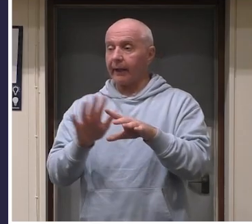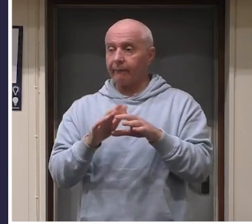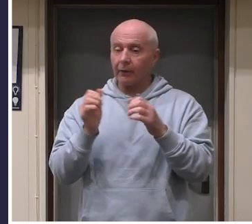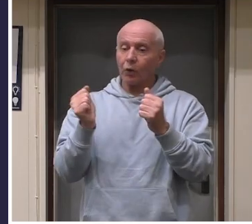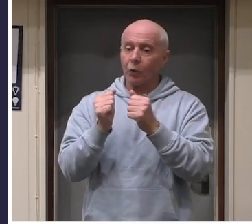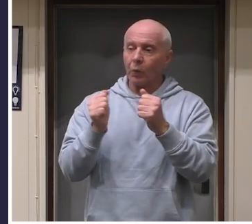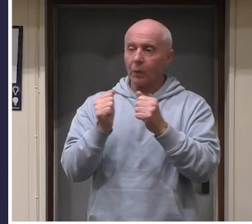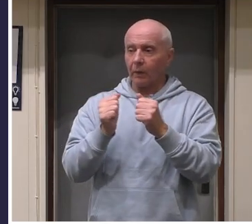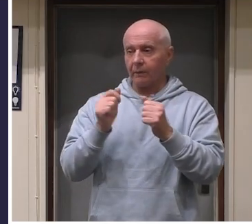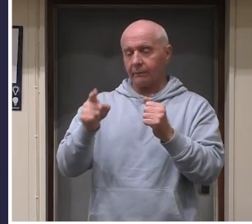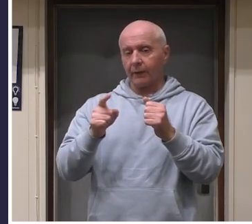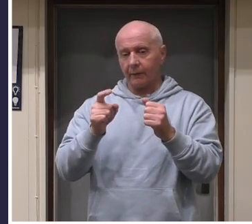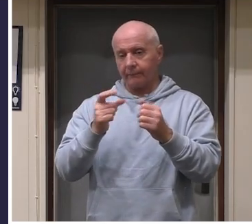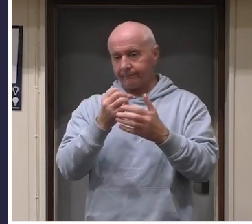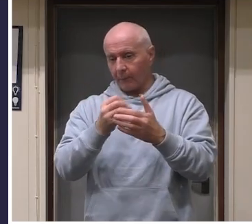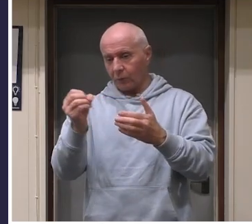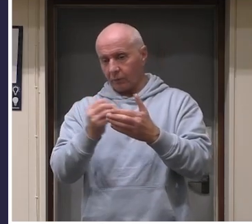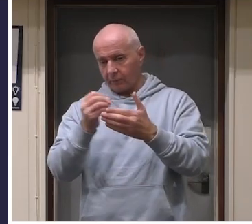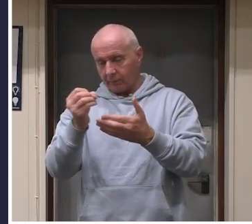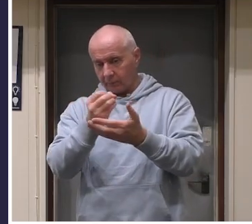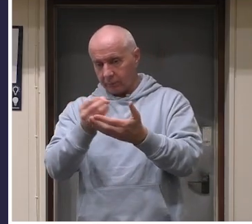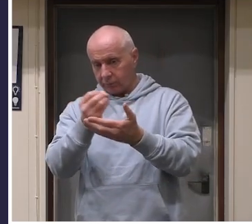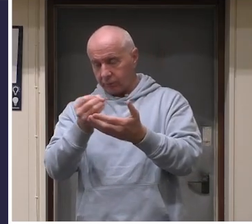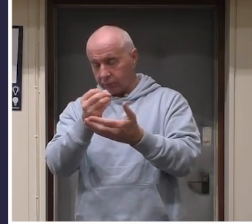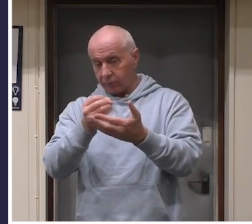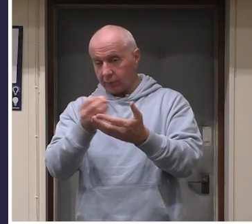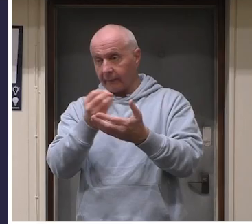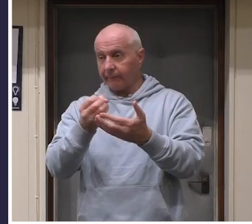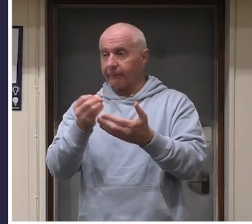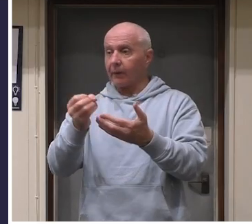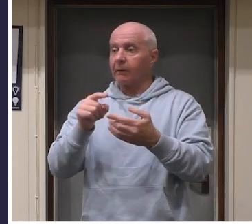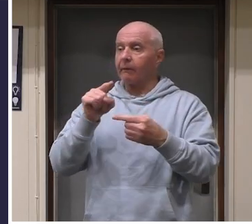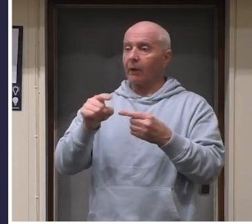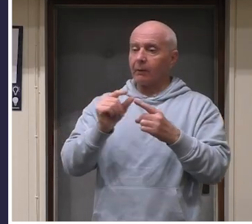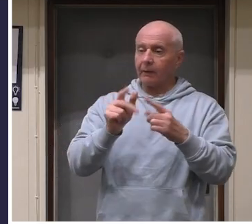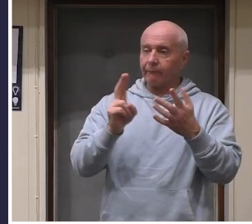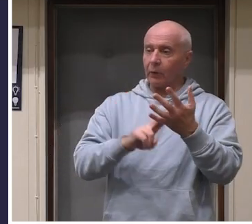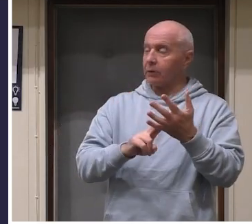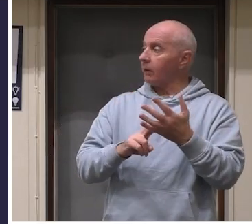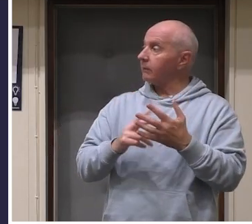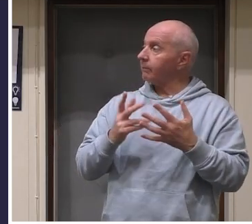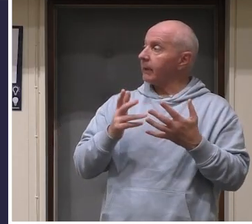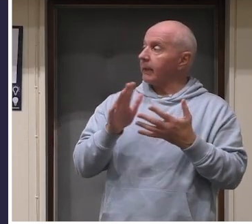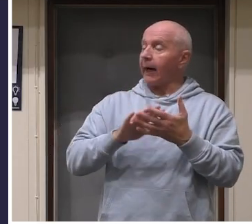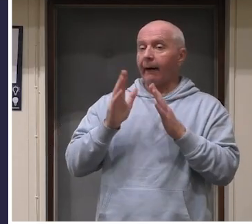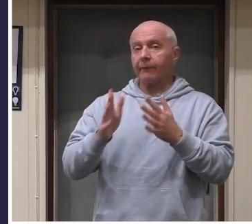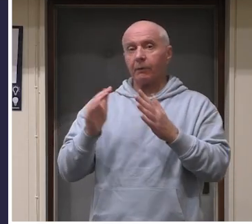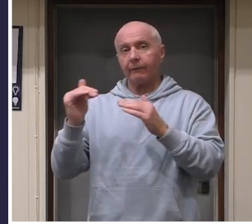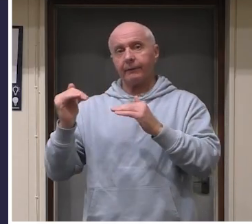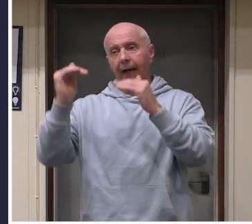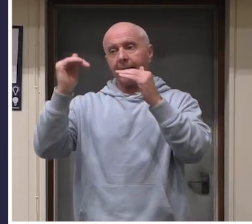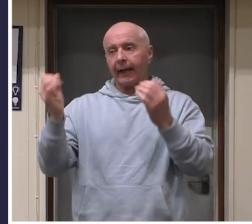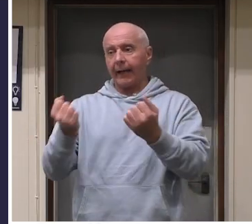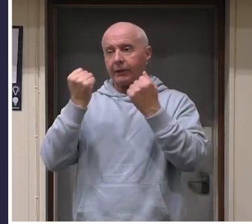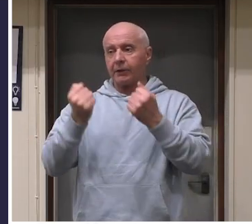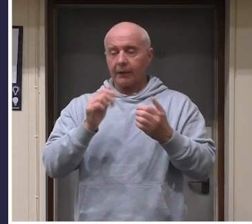cooled the motion of the particle. So the motion of the particle was taken away by this photon, and therefore it has to have a higher energy than what came